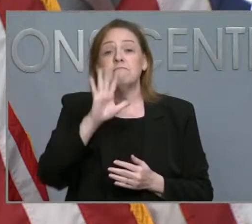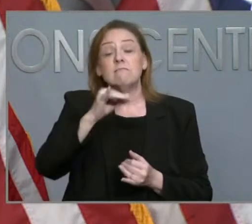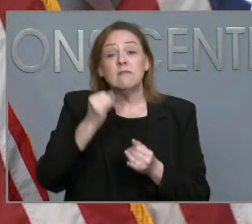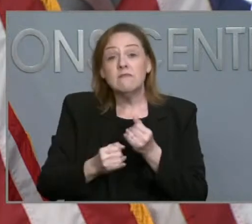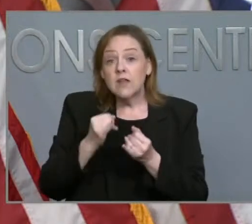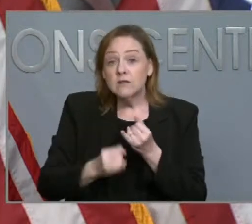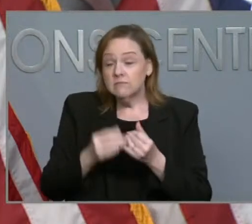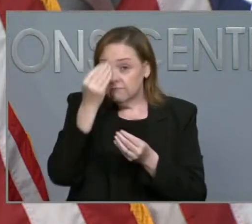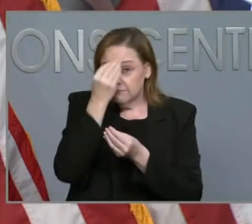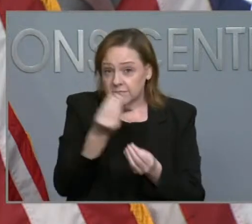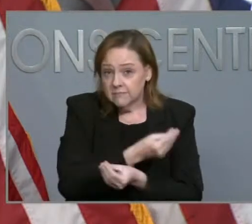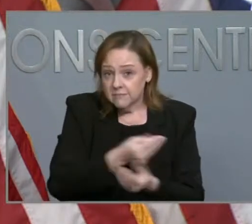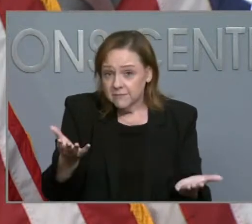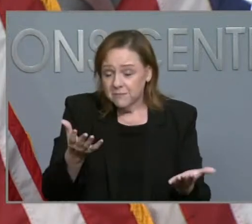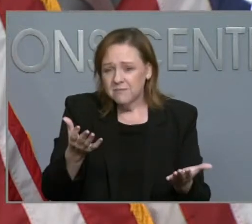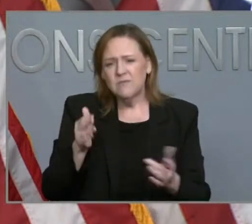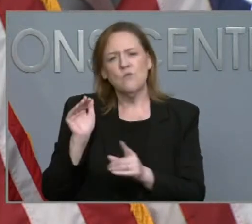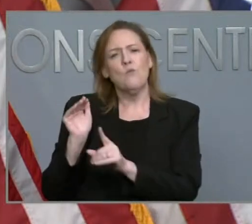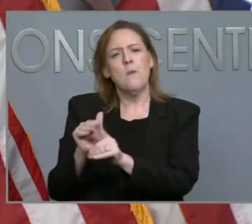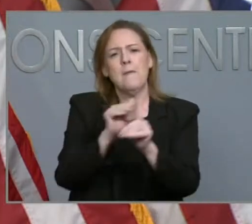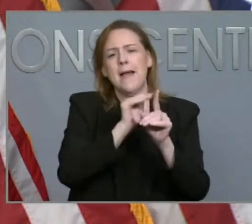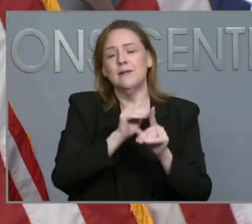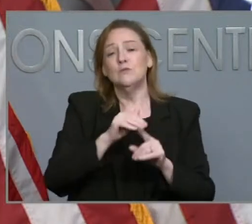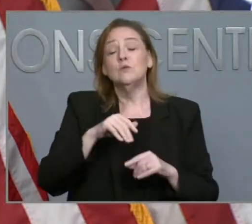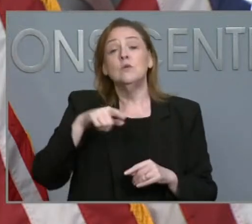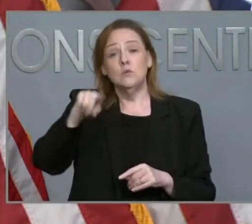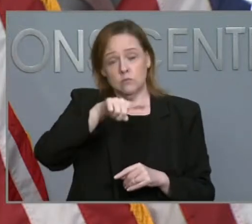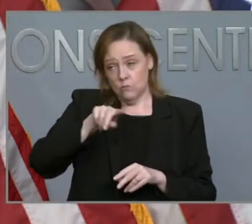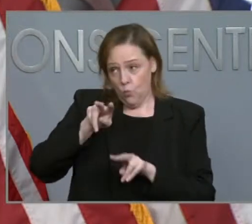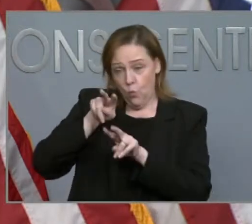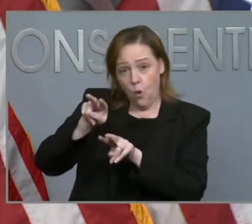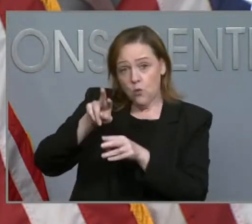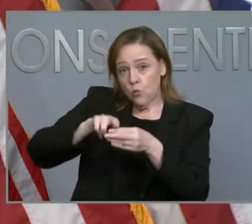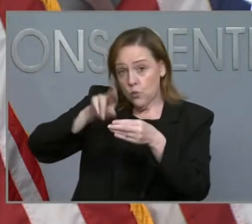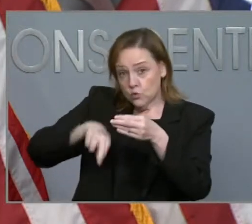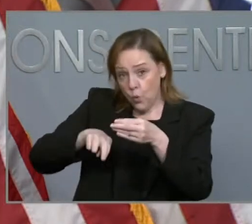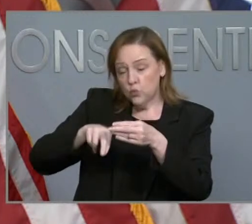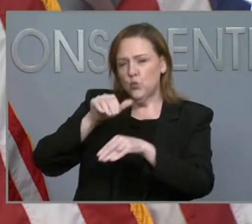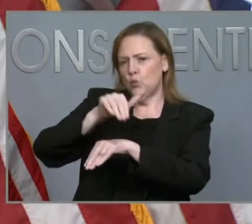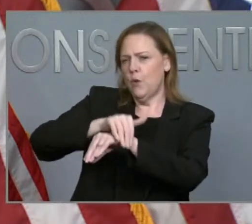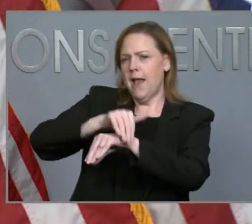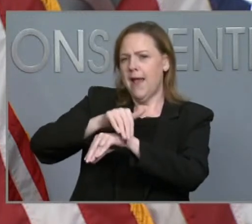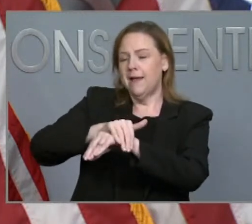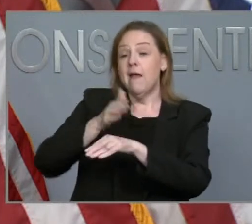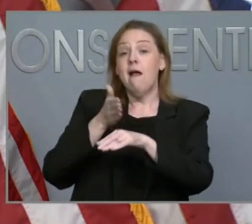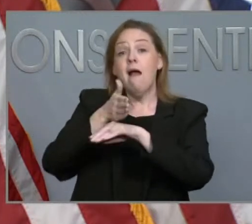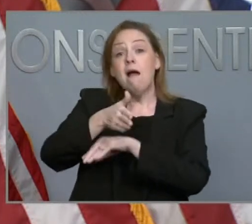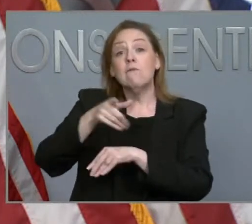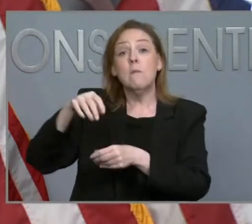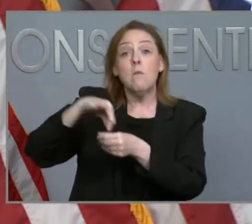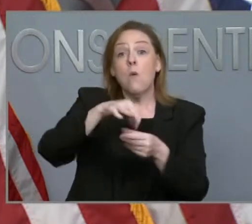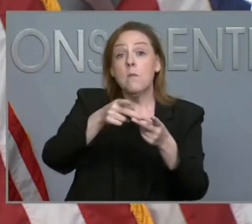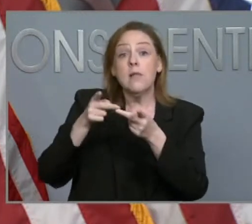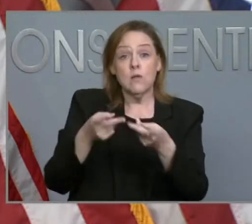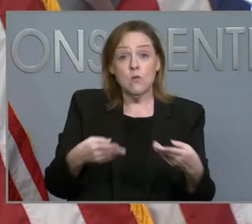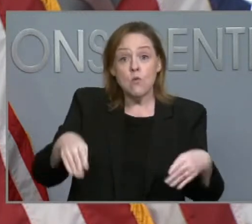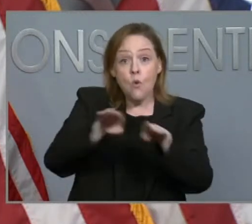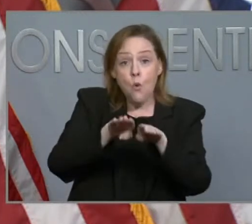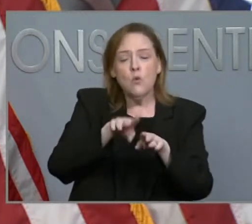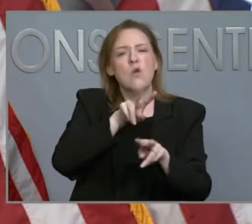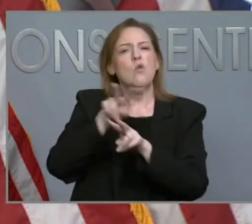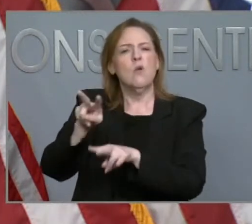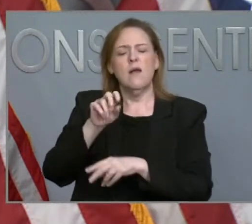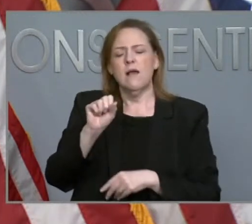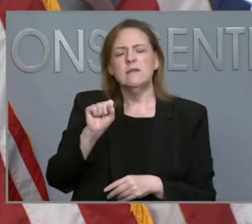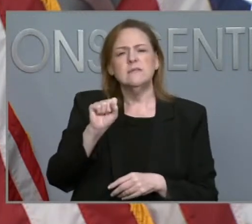Finally, we want to remind the public that they can watch results come in tonight after polls close on the State